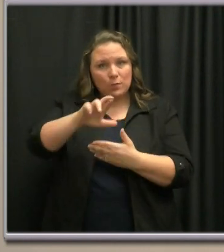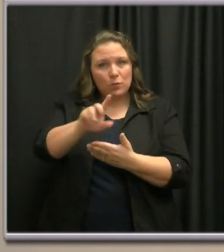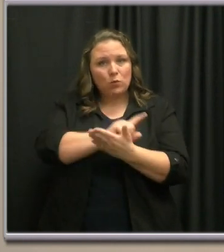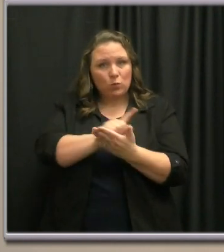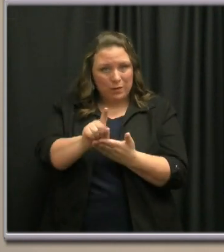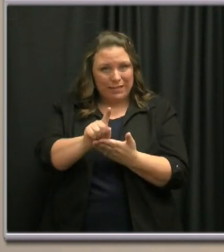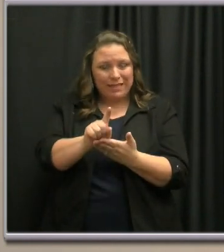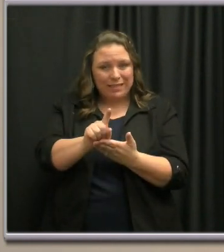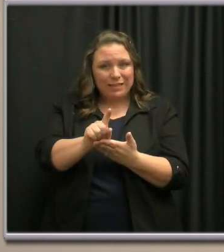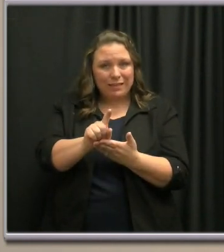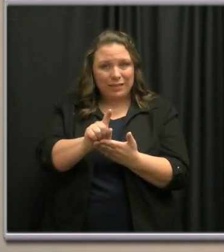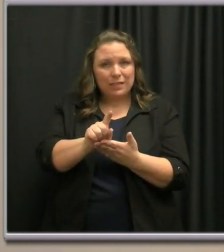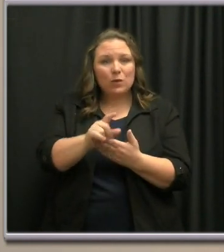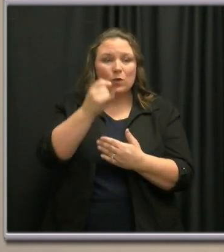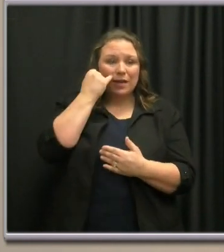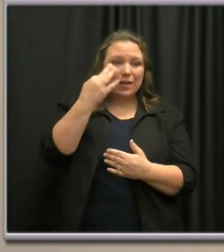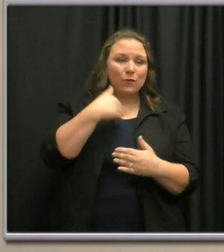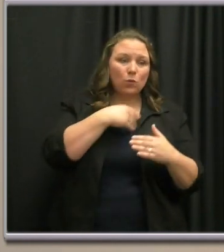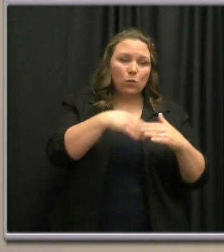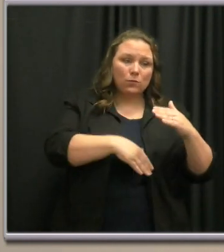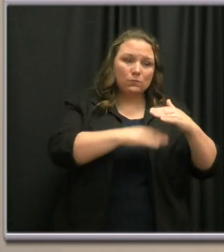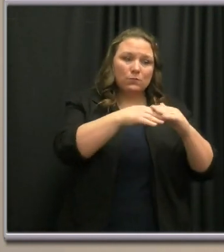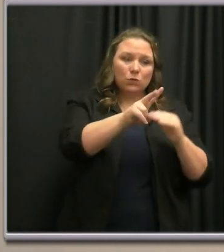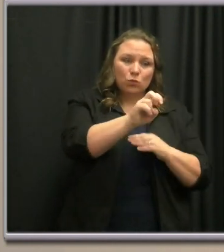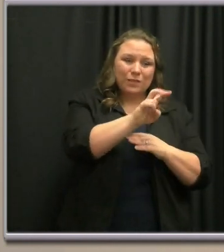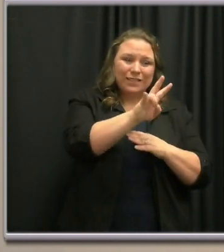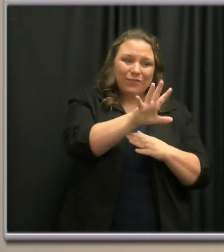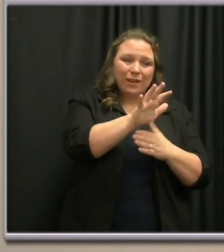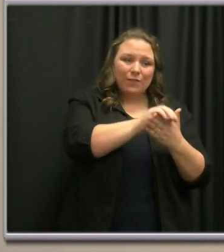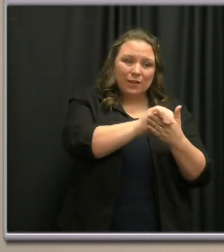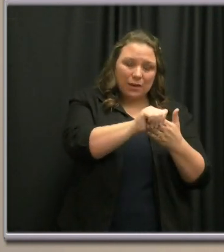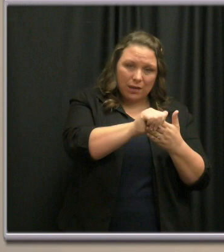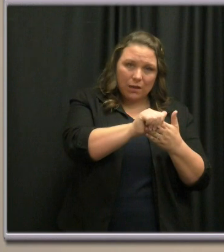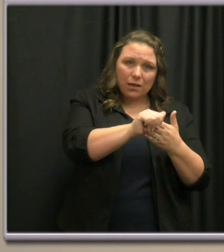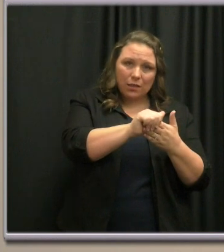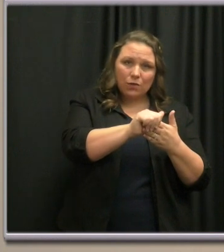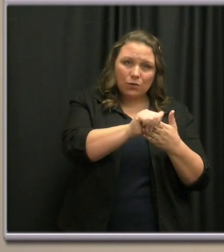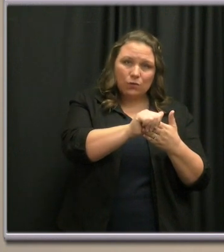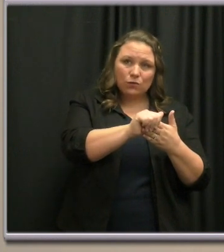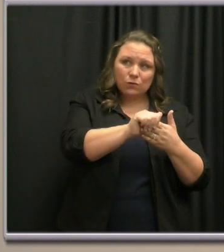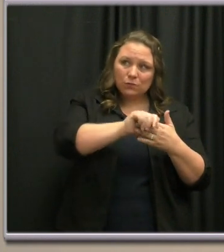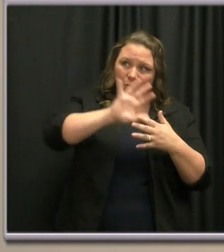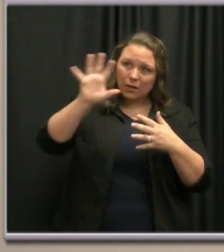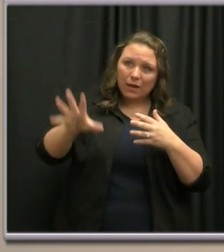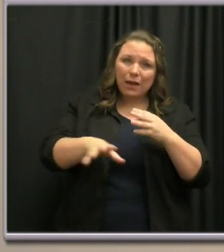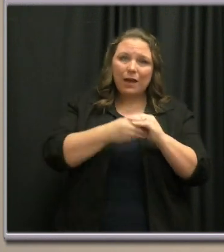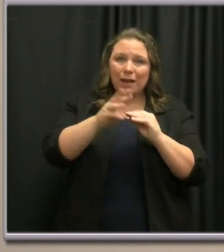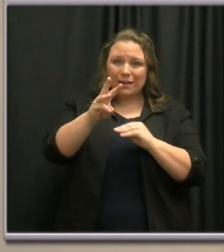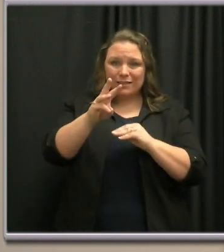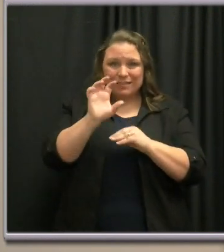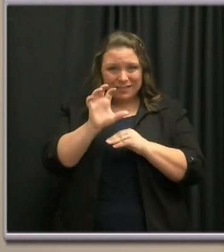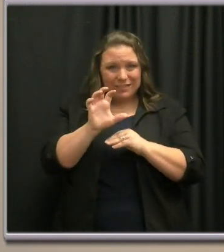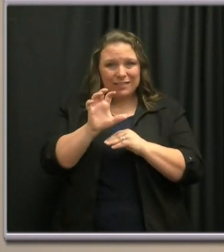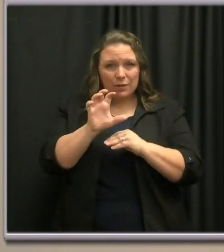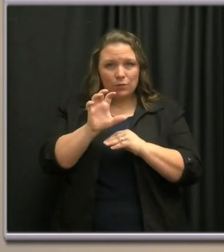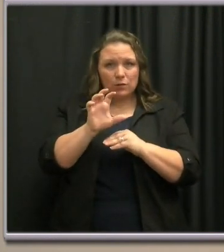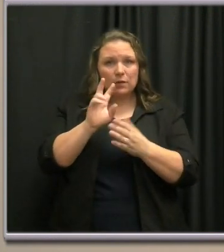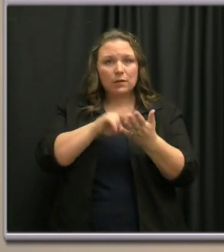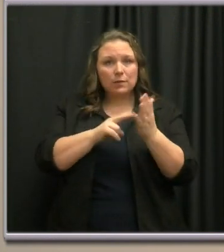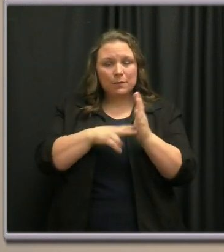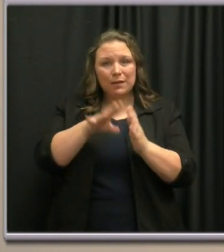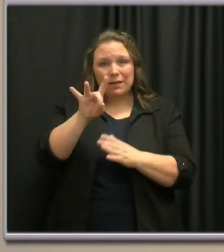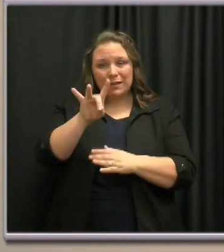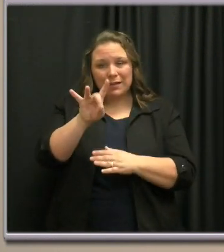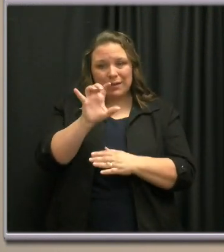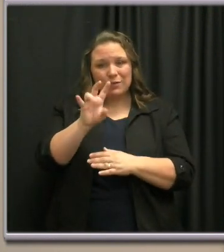top of that. So if you receive $275 from the state of Tennessee, then you would also get an additional